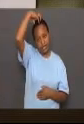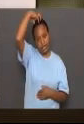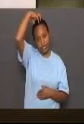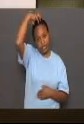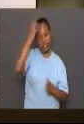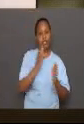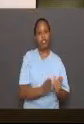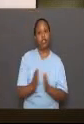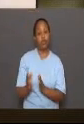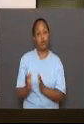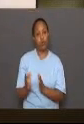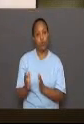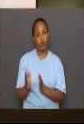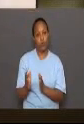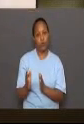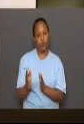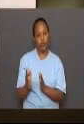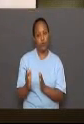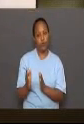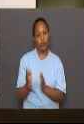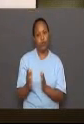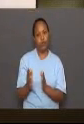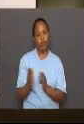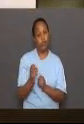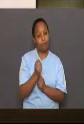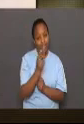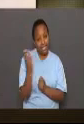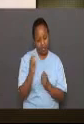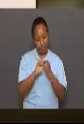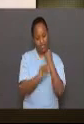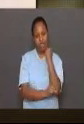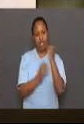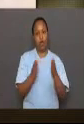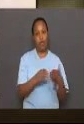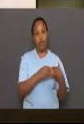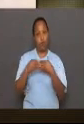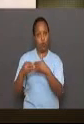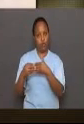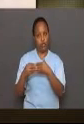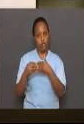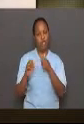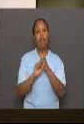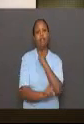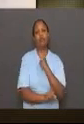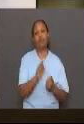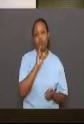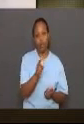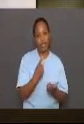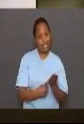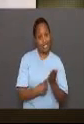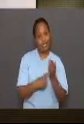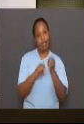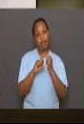formed according to a few basic principles. These basic